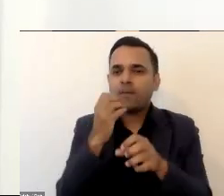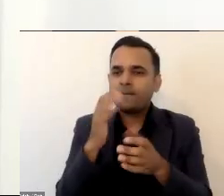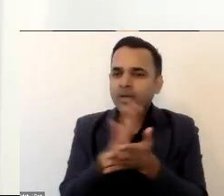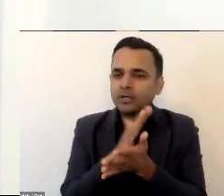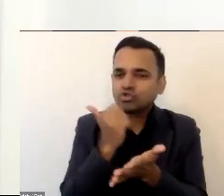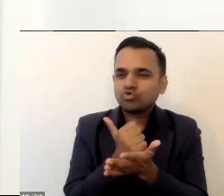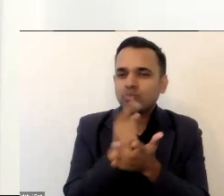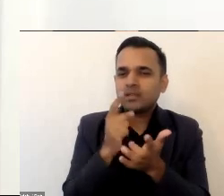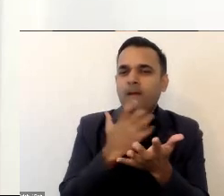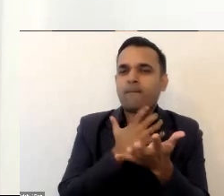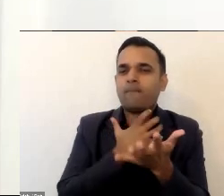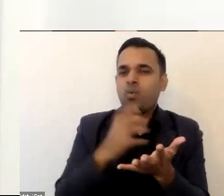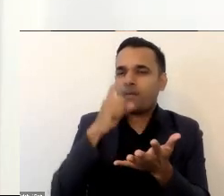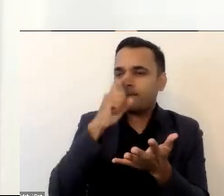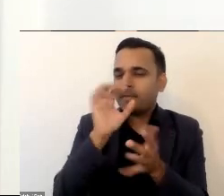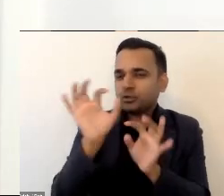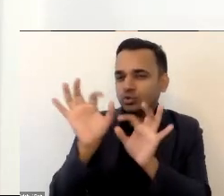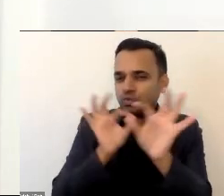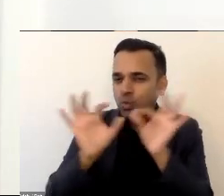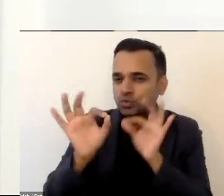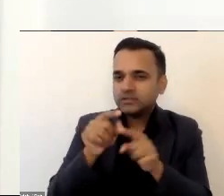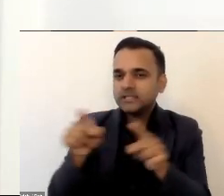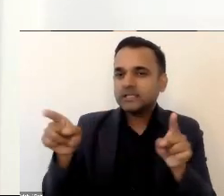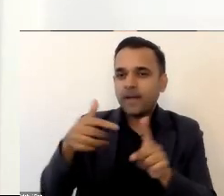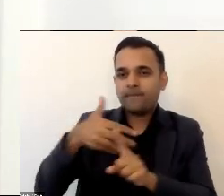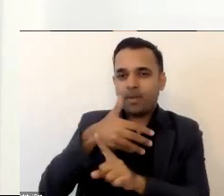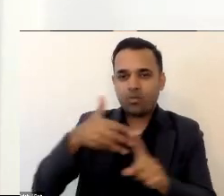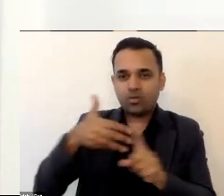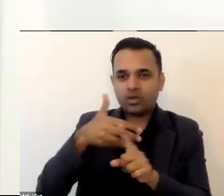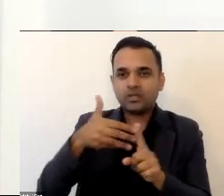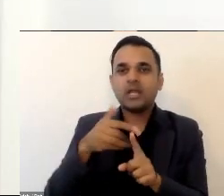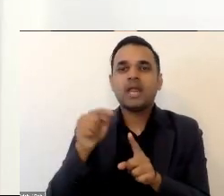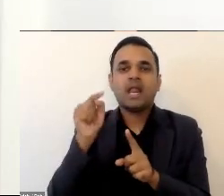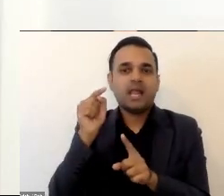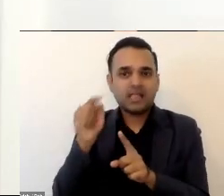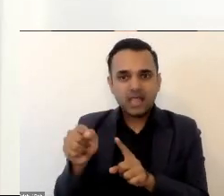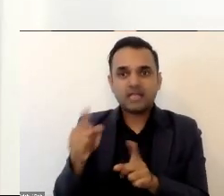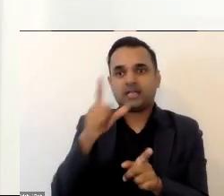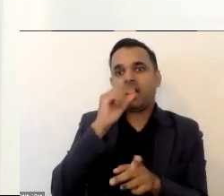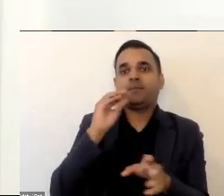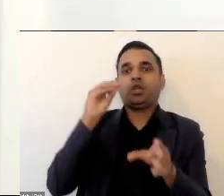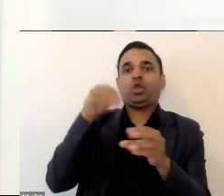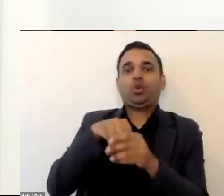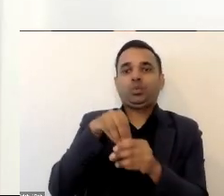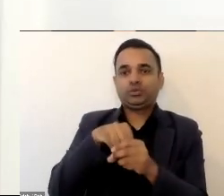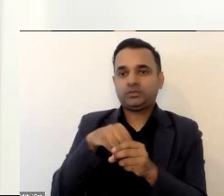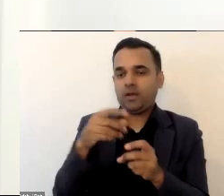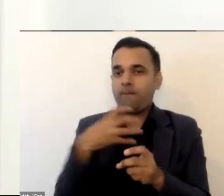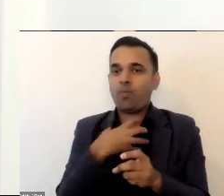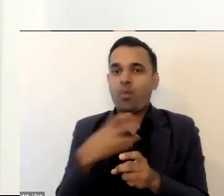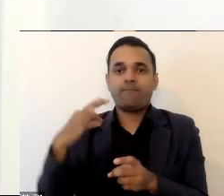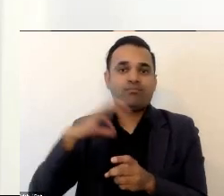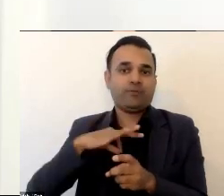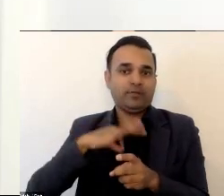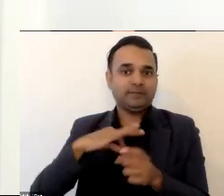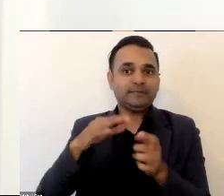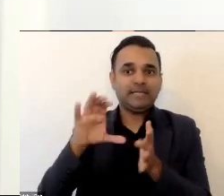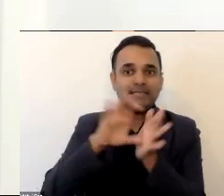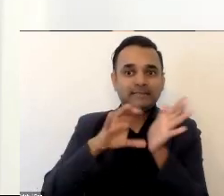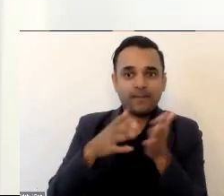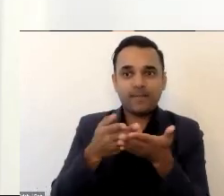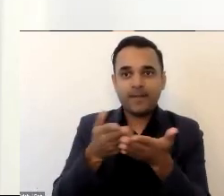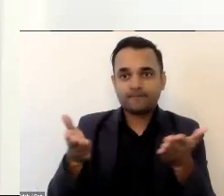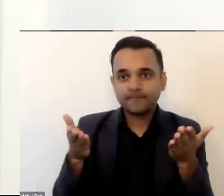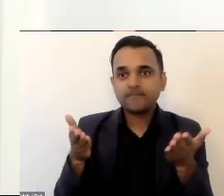data set and an AI system, we can actually see how AI can be used to produce good outcomes and